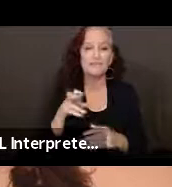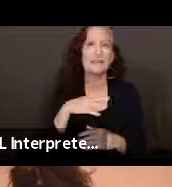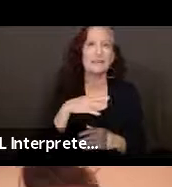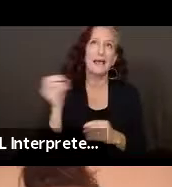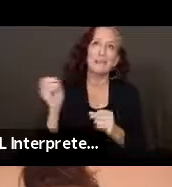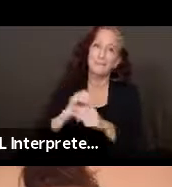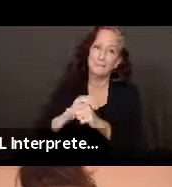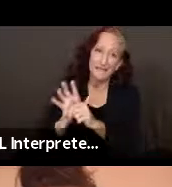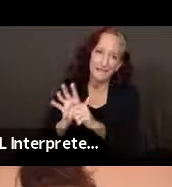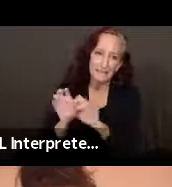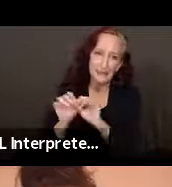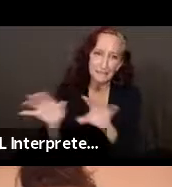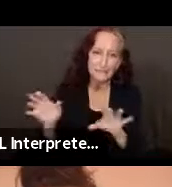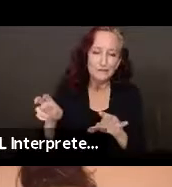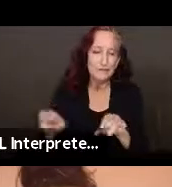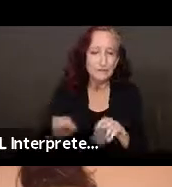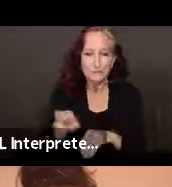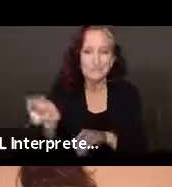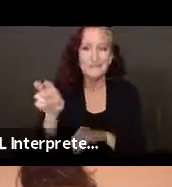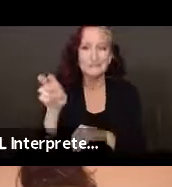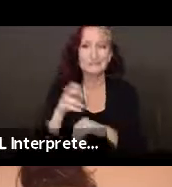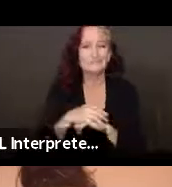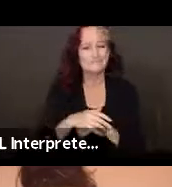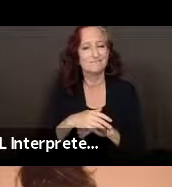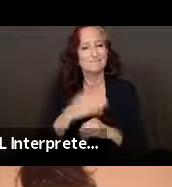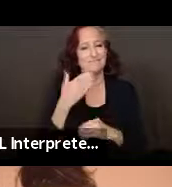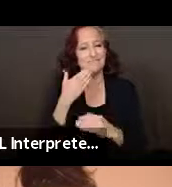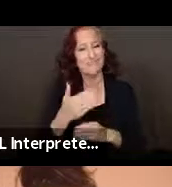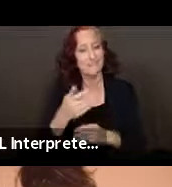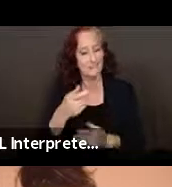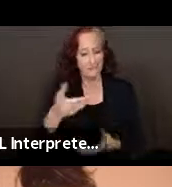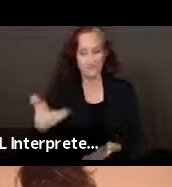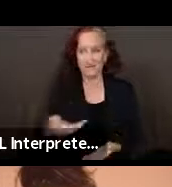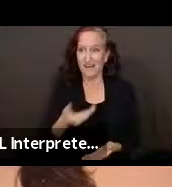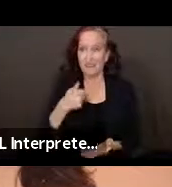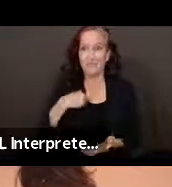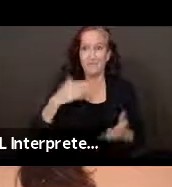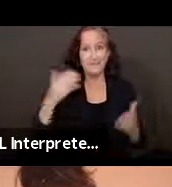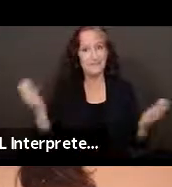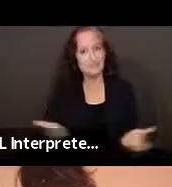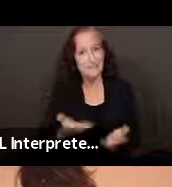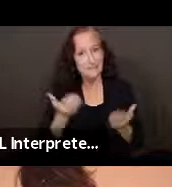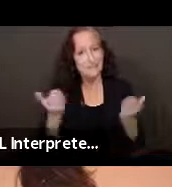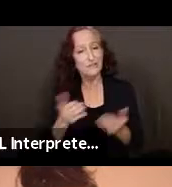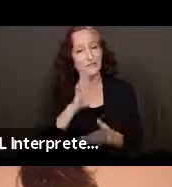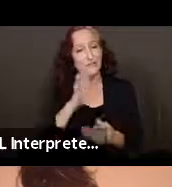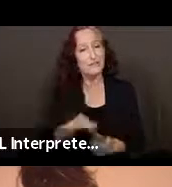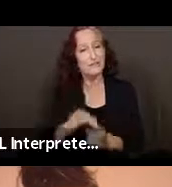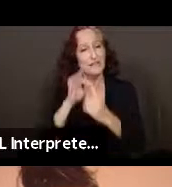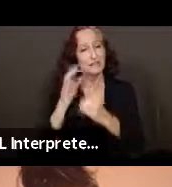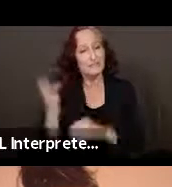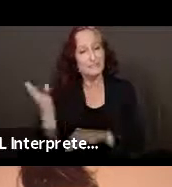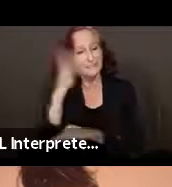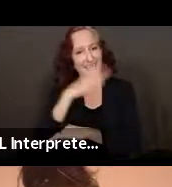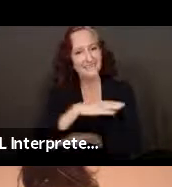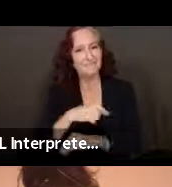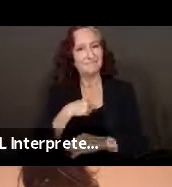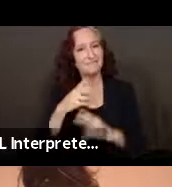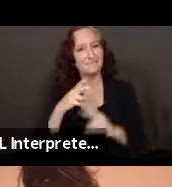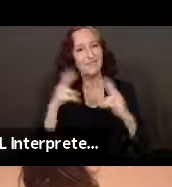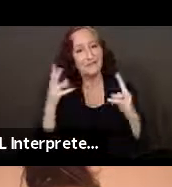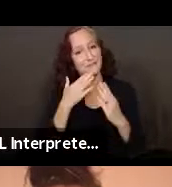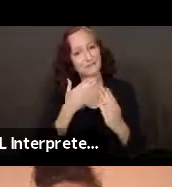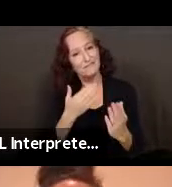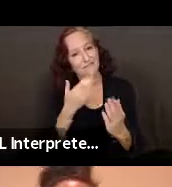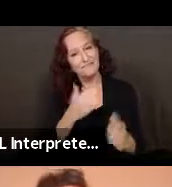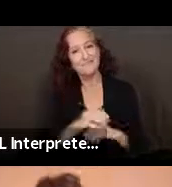more. And thank you for inviting me to participate on this very special day with you. I'm so grateful. And